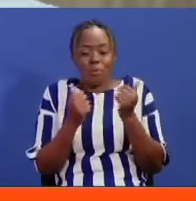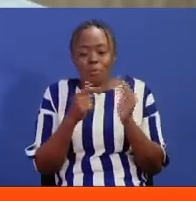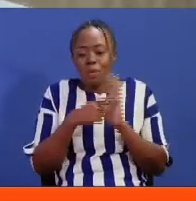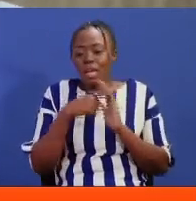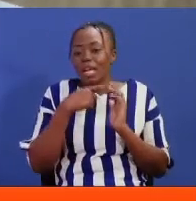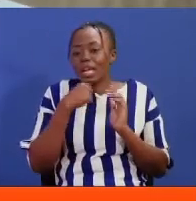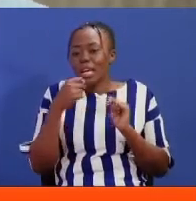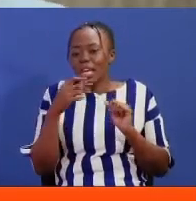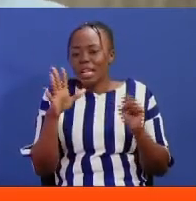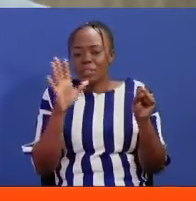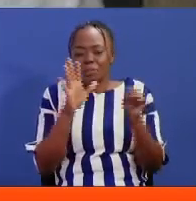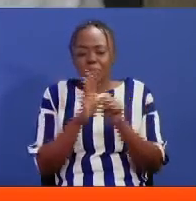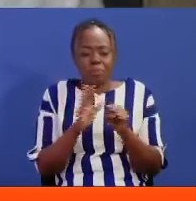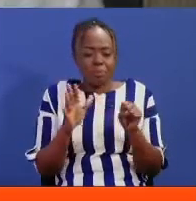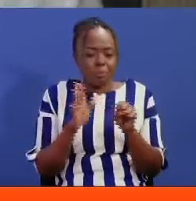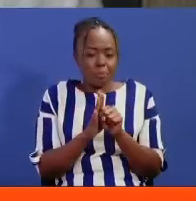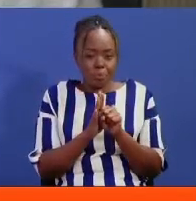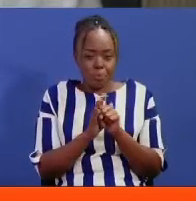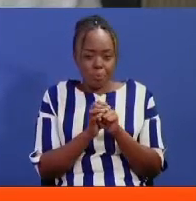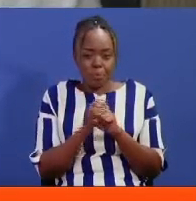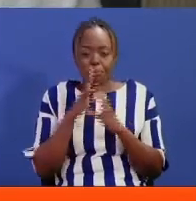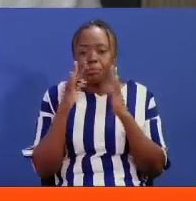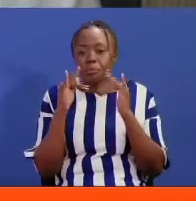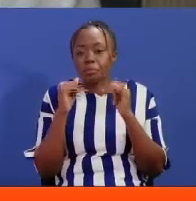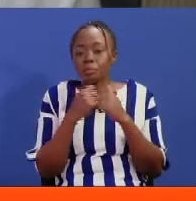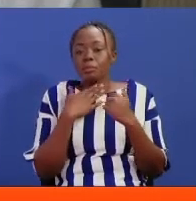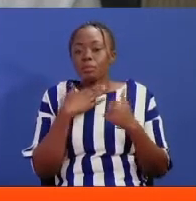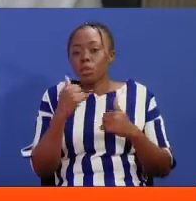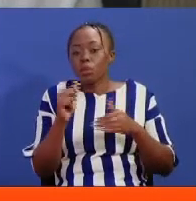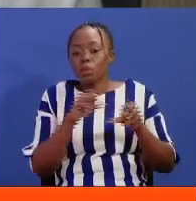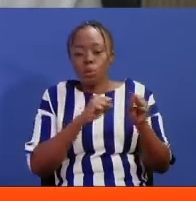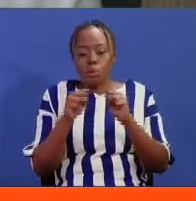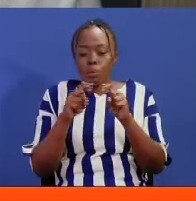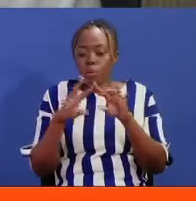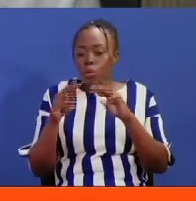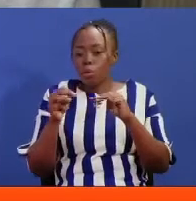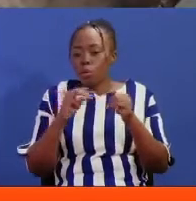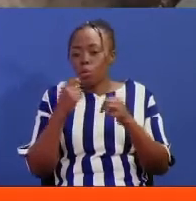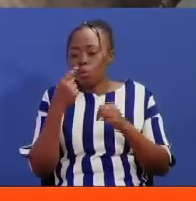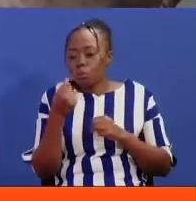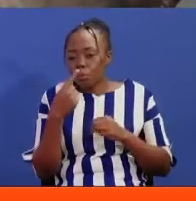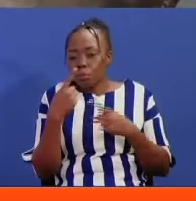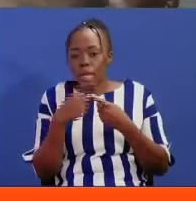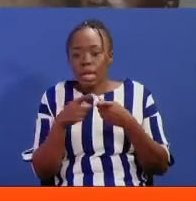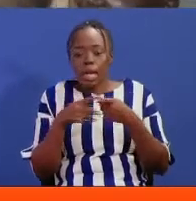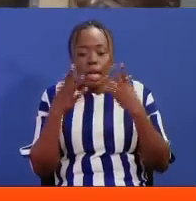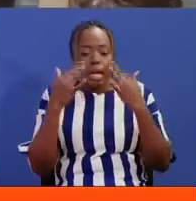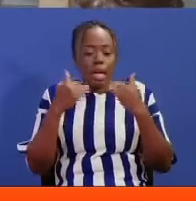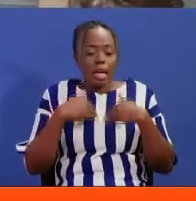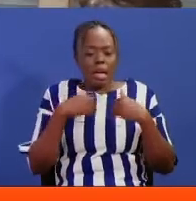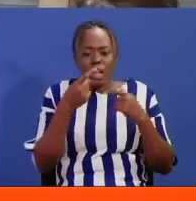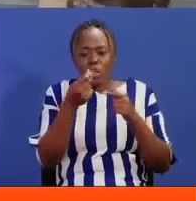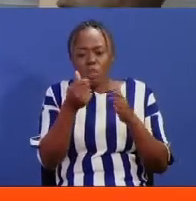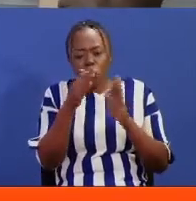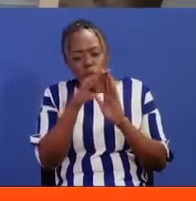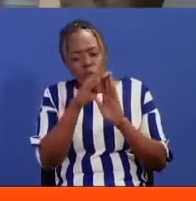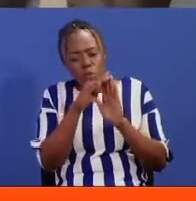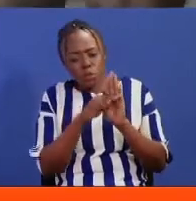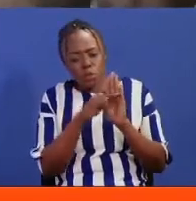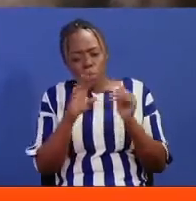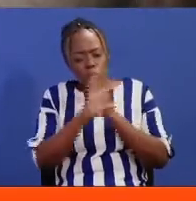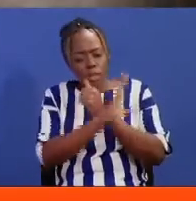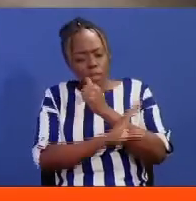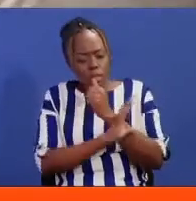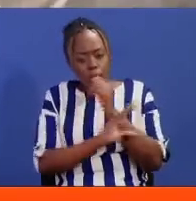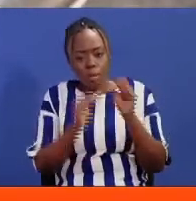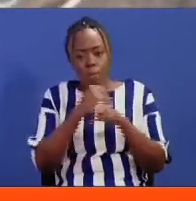overwhelmed completely by the symptoms. He will want to get the AstraZeneca jab, but the shortage of the vaccine in the country makes